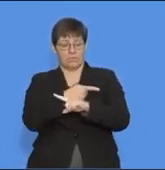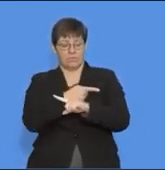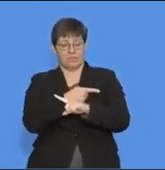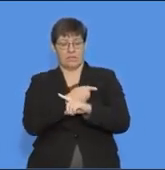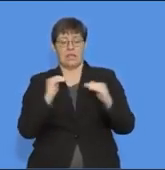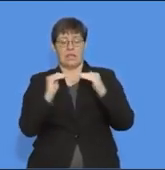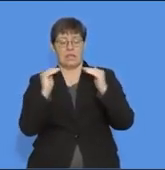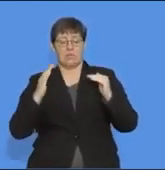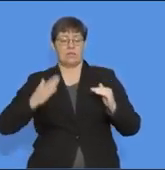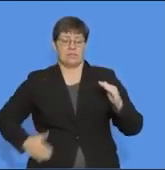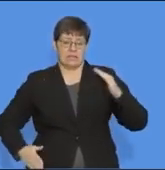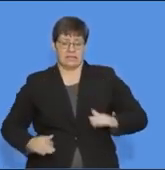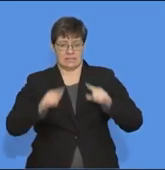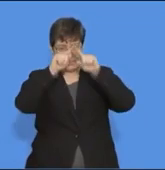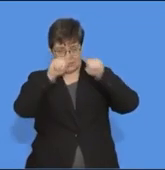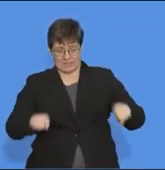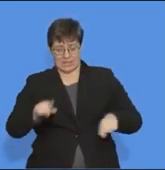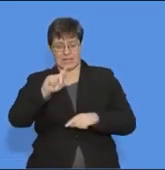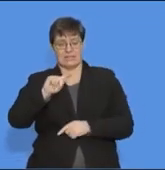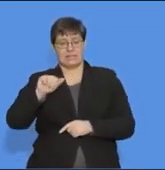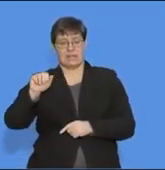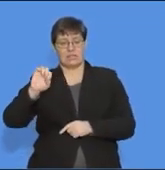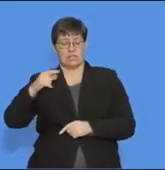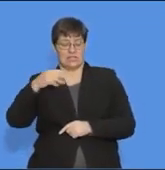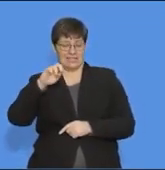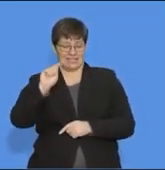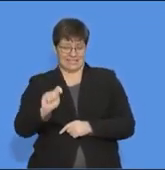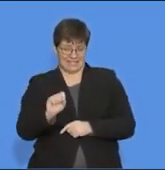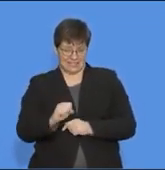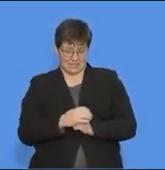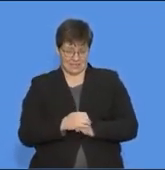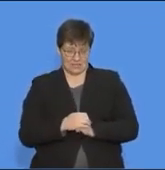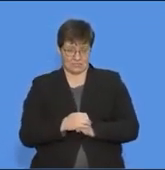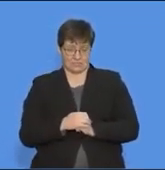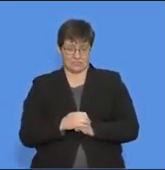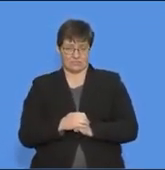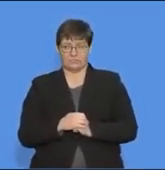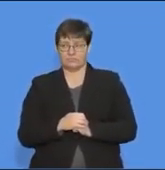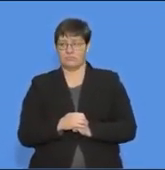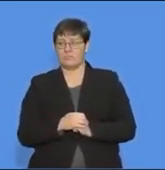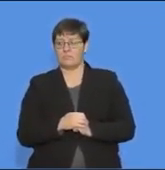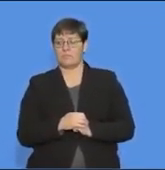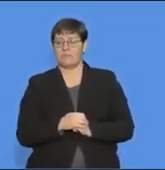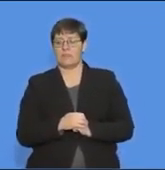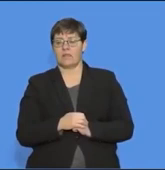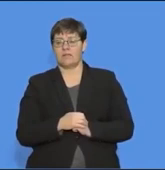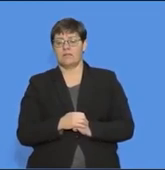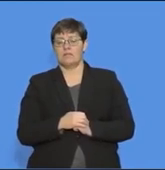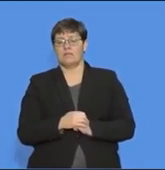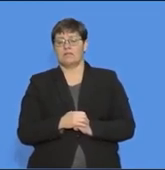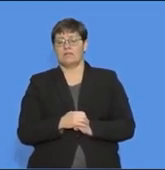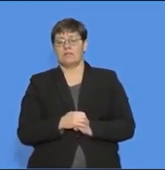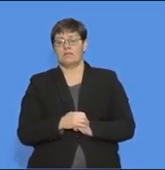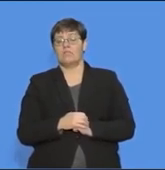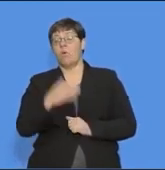opposite equal tangents, right? You will specifically say equal tangents. And then you will then